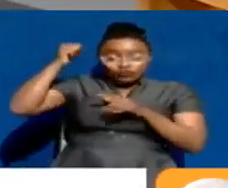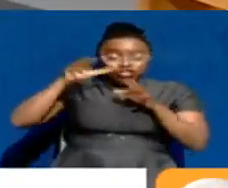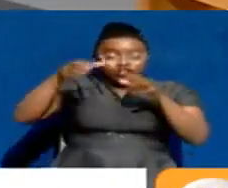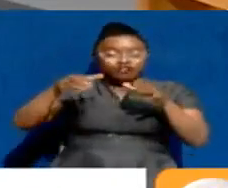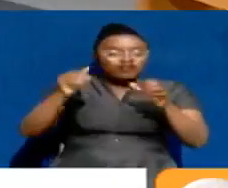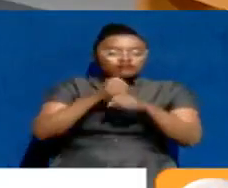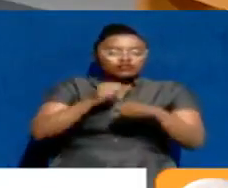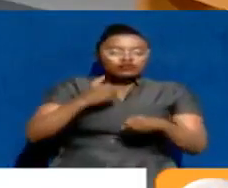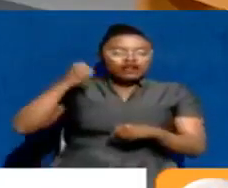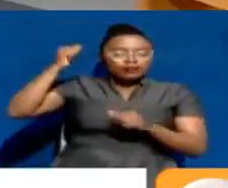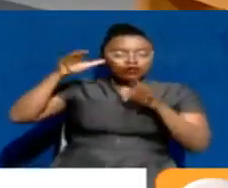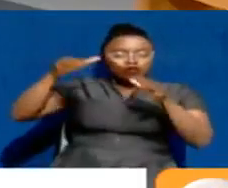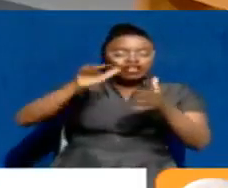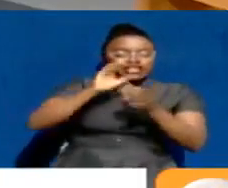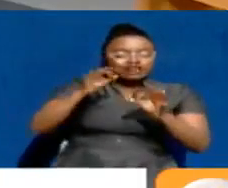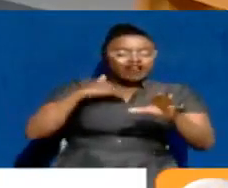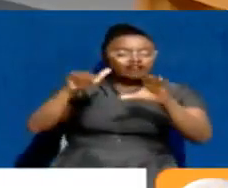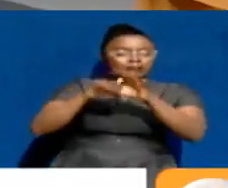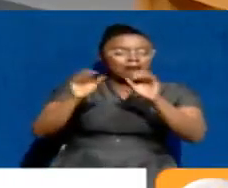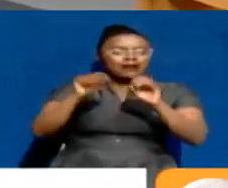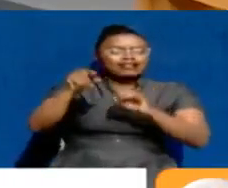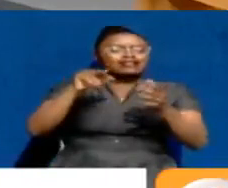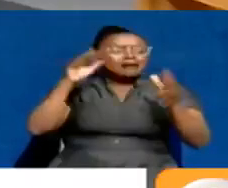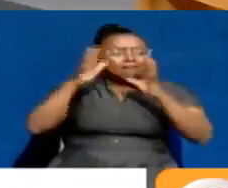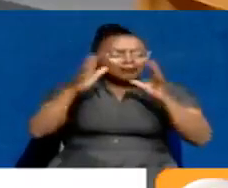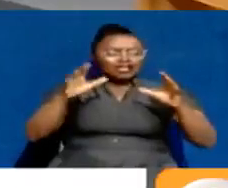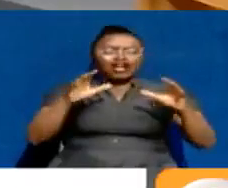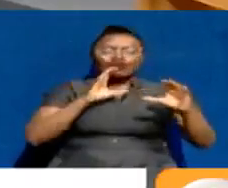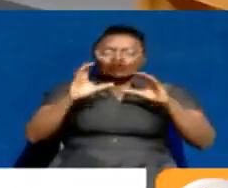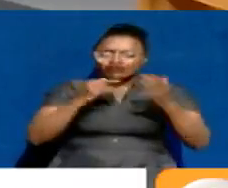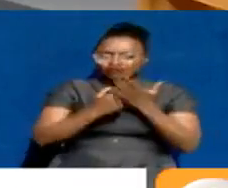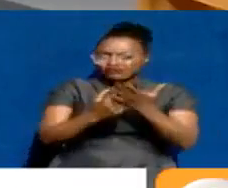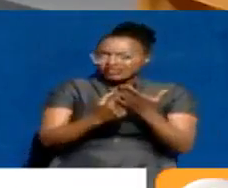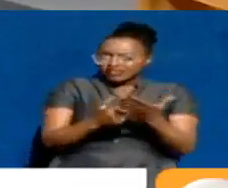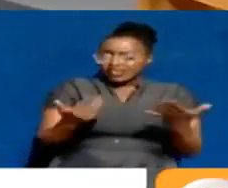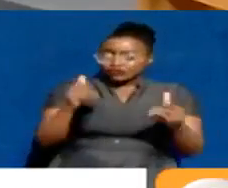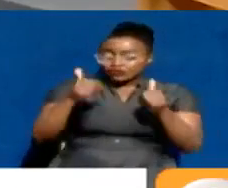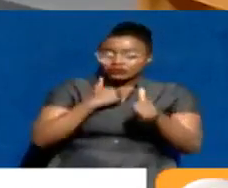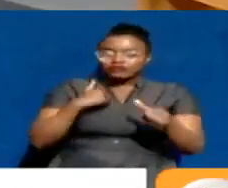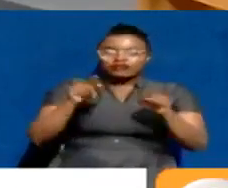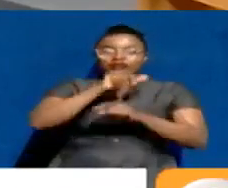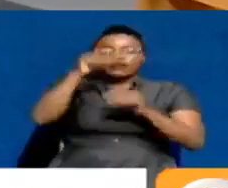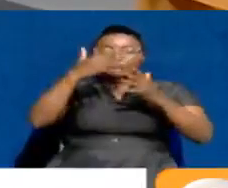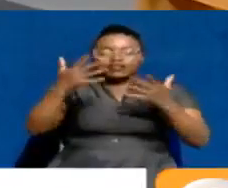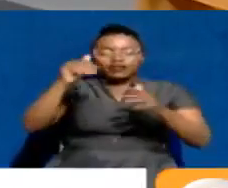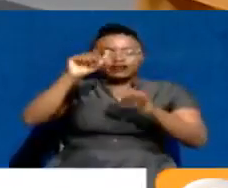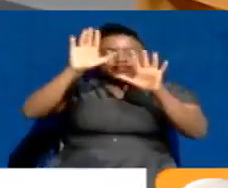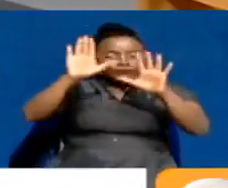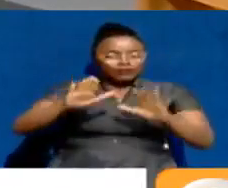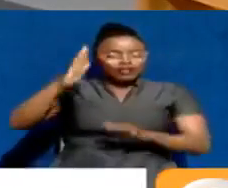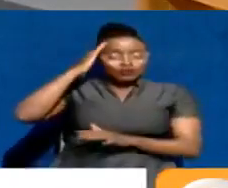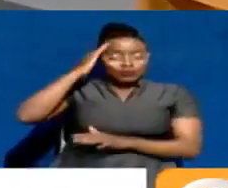There can be no party without members, right? Which is why this is such a big conversation. And one of the other things that is important to note is